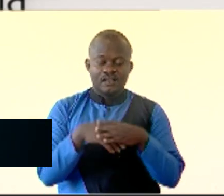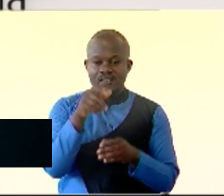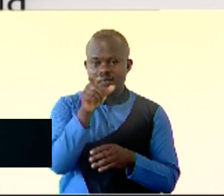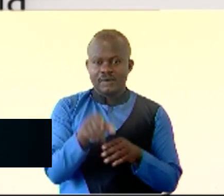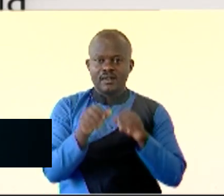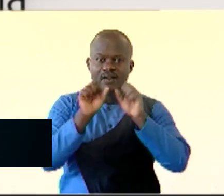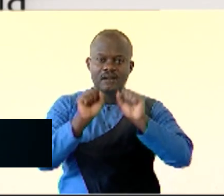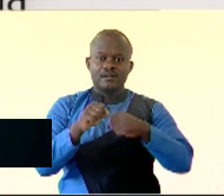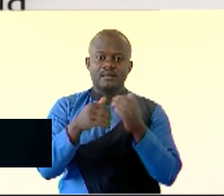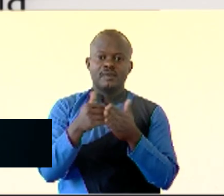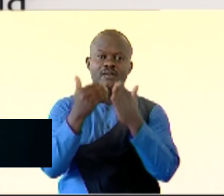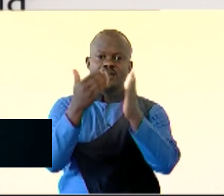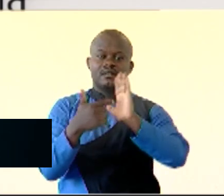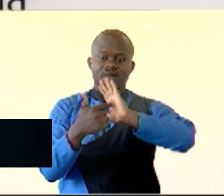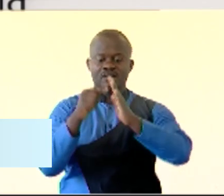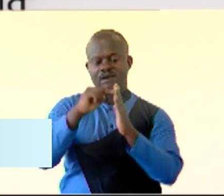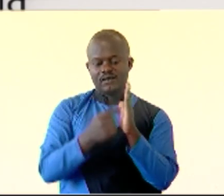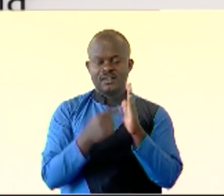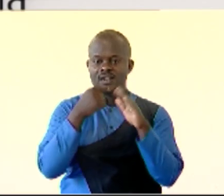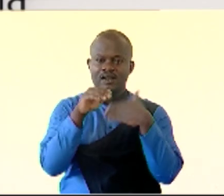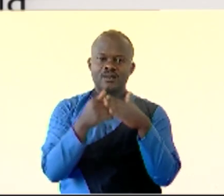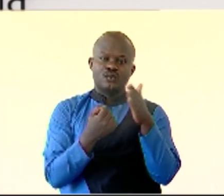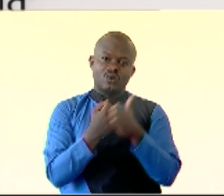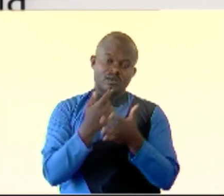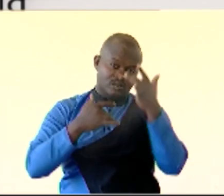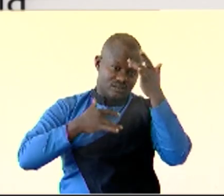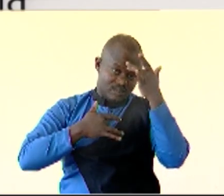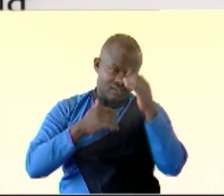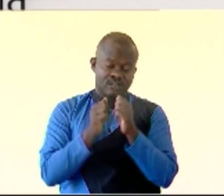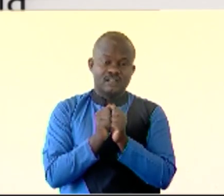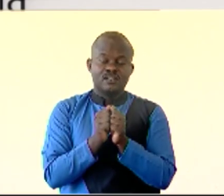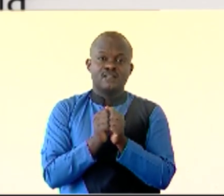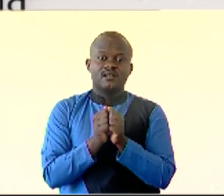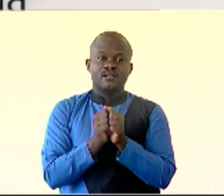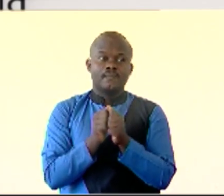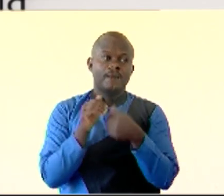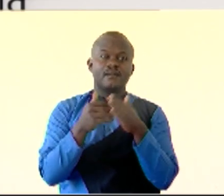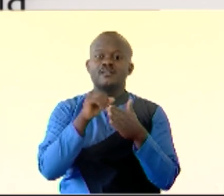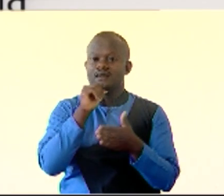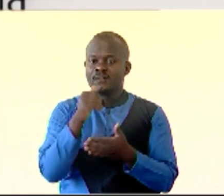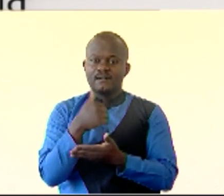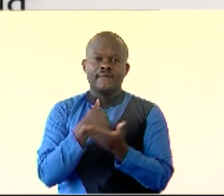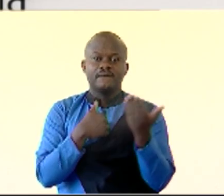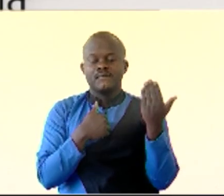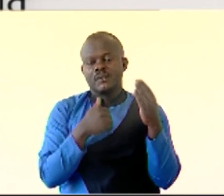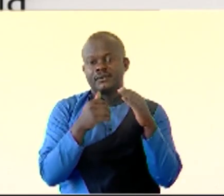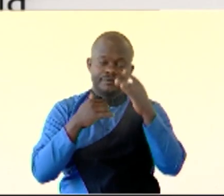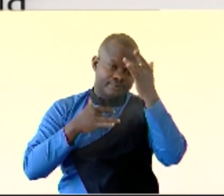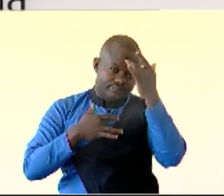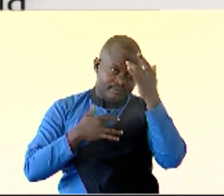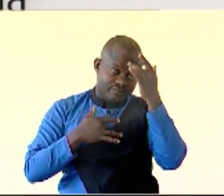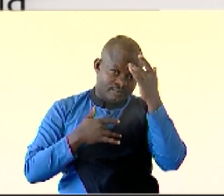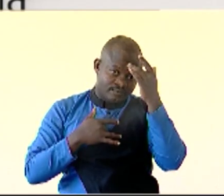be exposed to factors that can cause disease, yet they don't become sick. That's